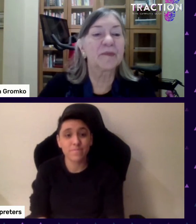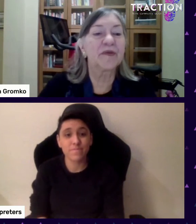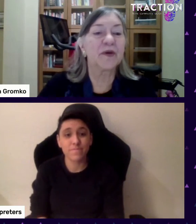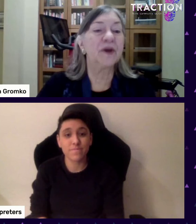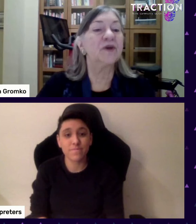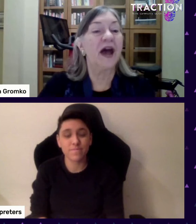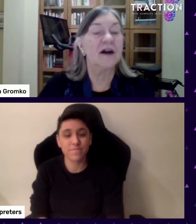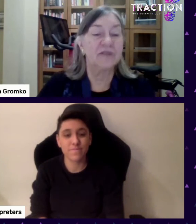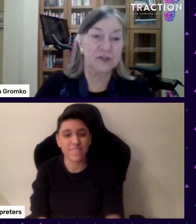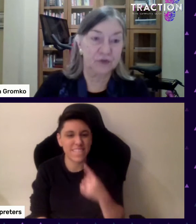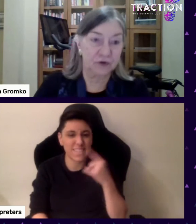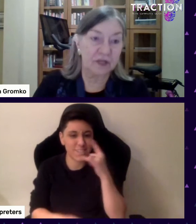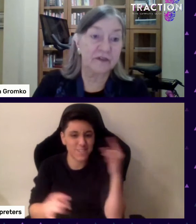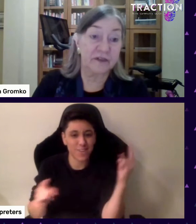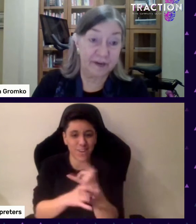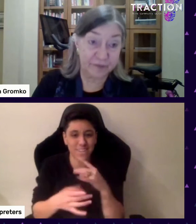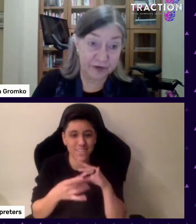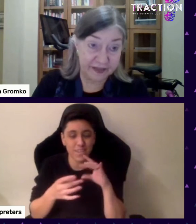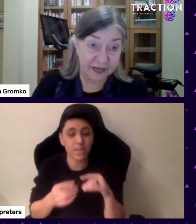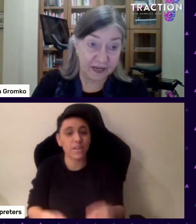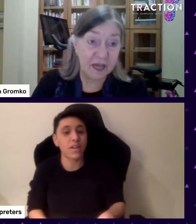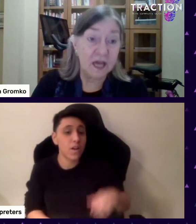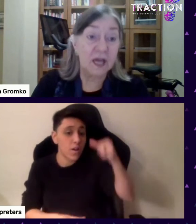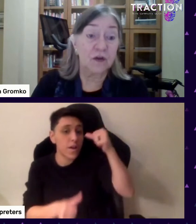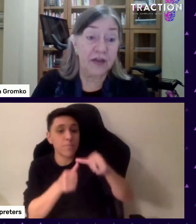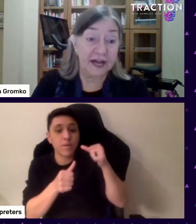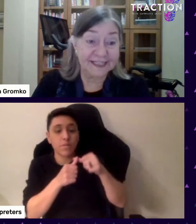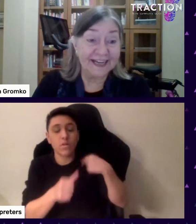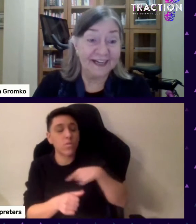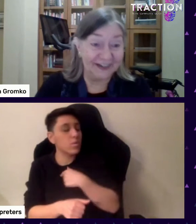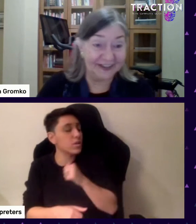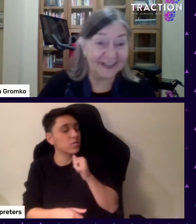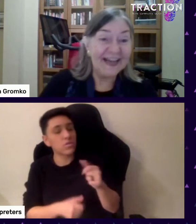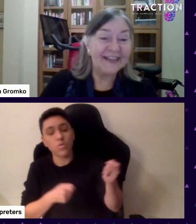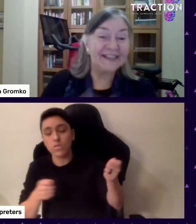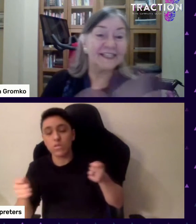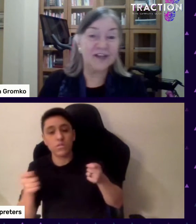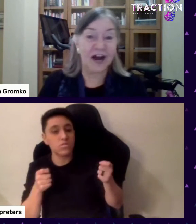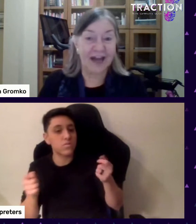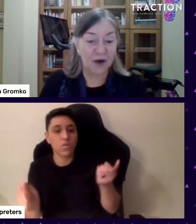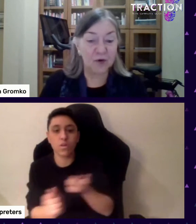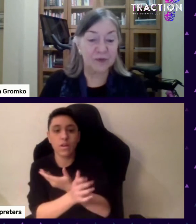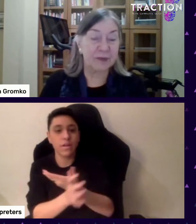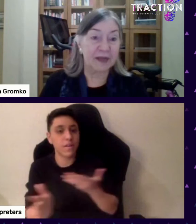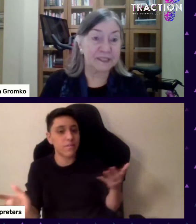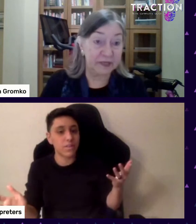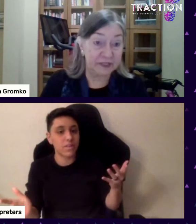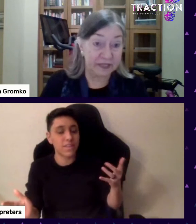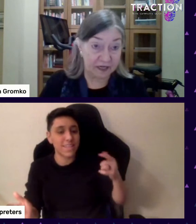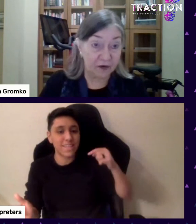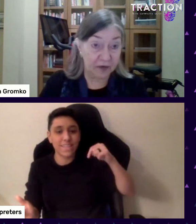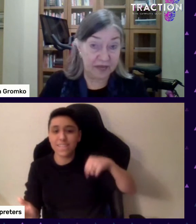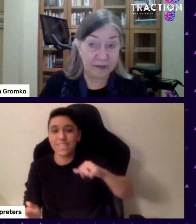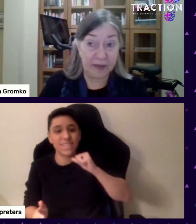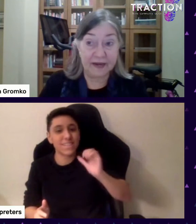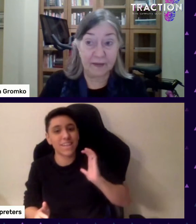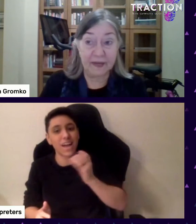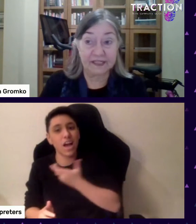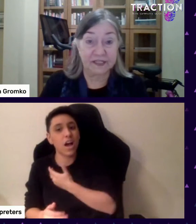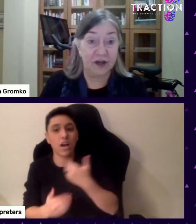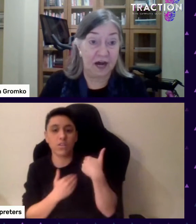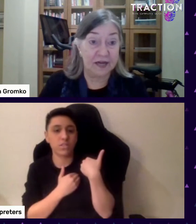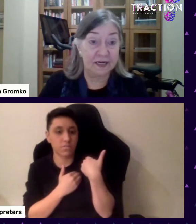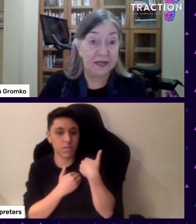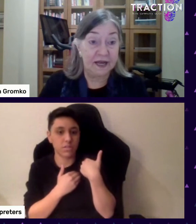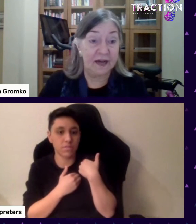Maybe to remember that we don't have control of everything. You know, that's this is not our responsibility. Okay, the